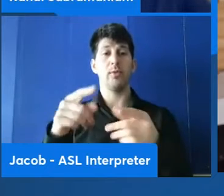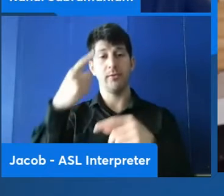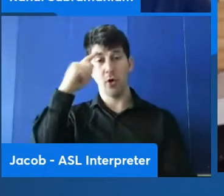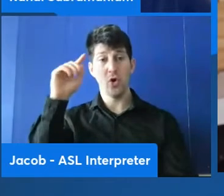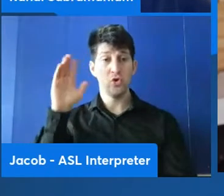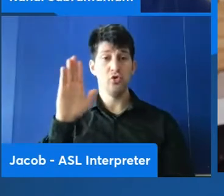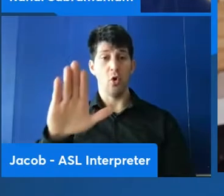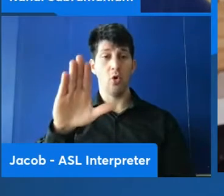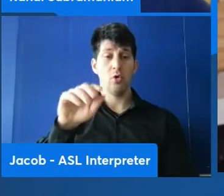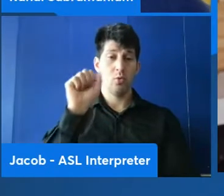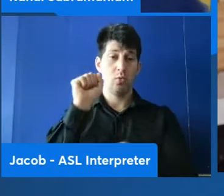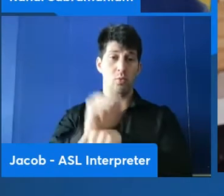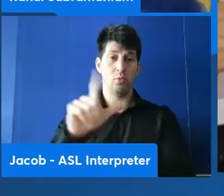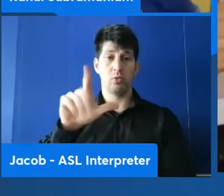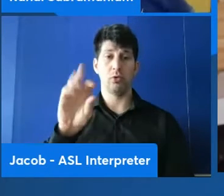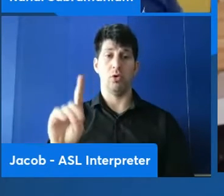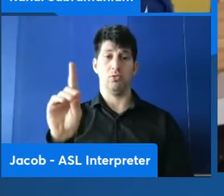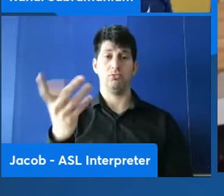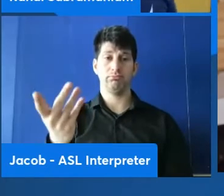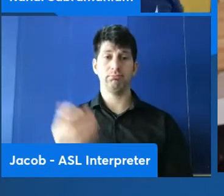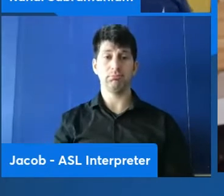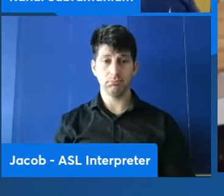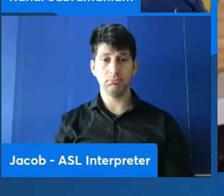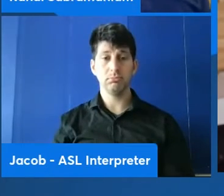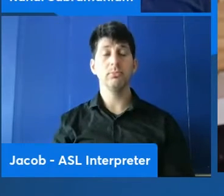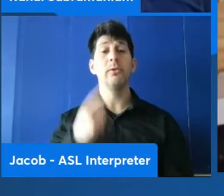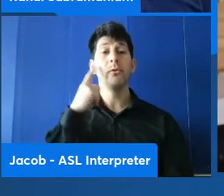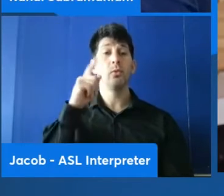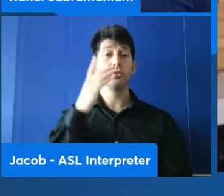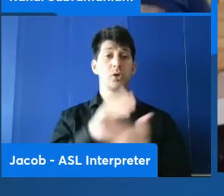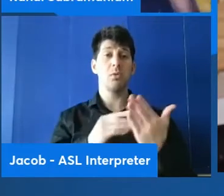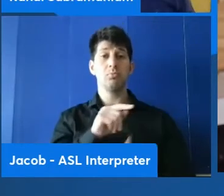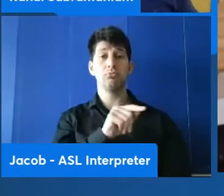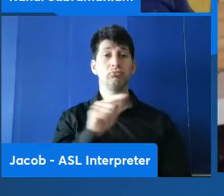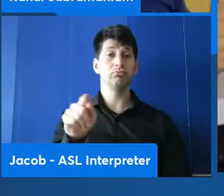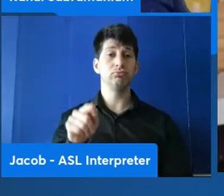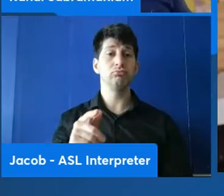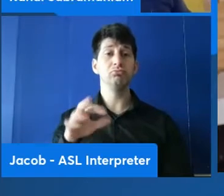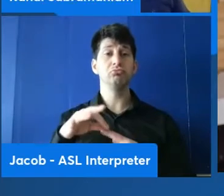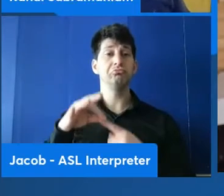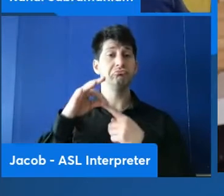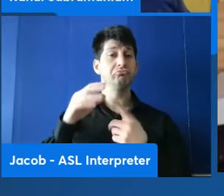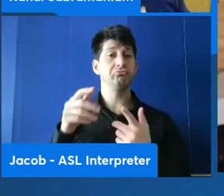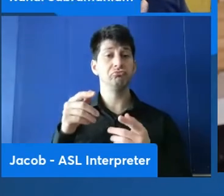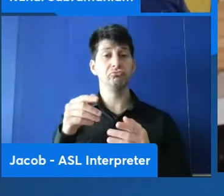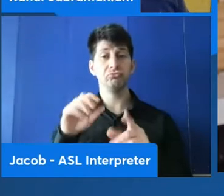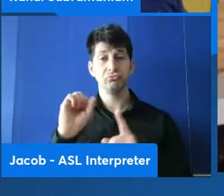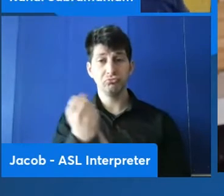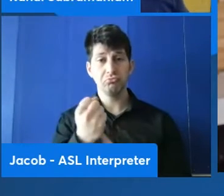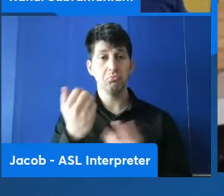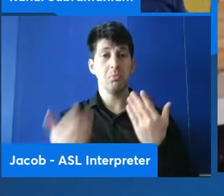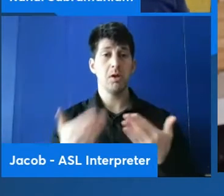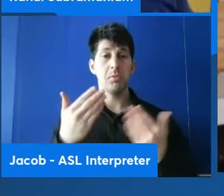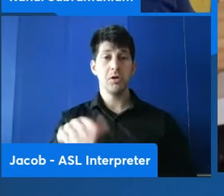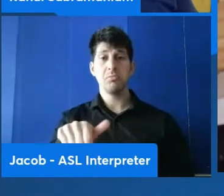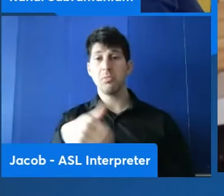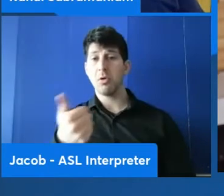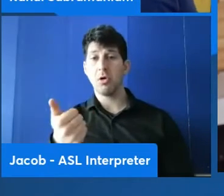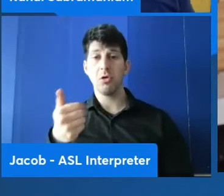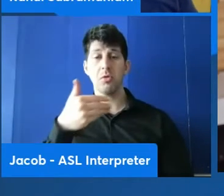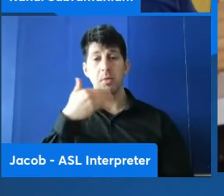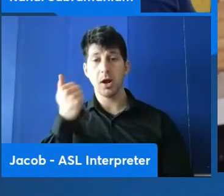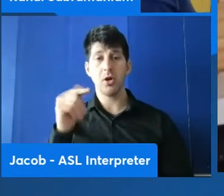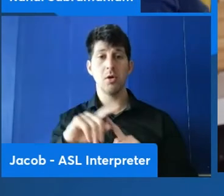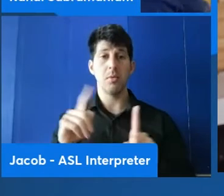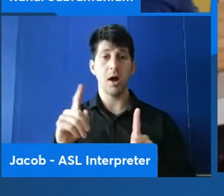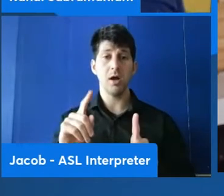particular workload. And for some unique scenarios, AMD probably would be better. But I think